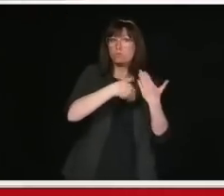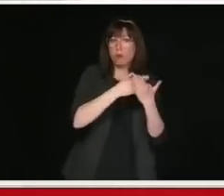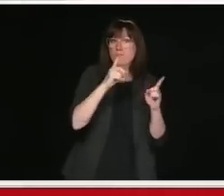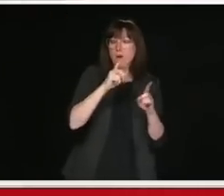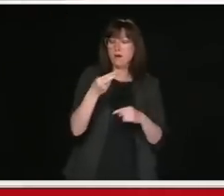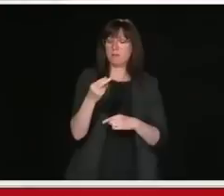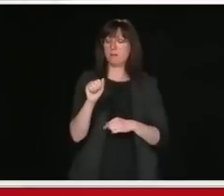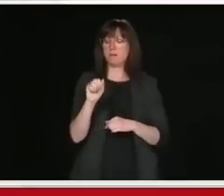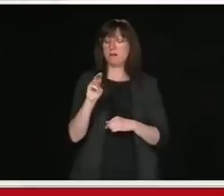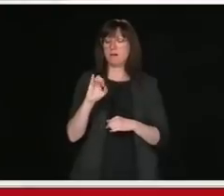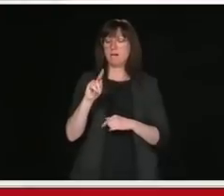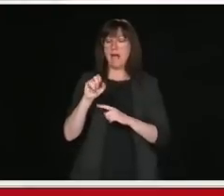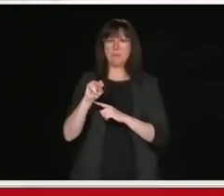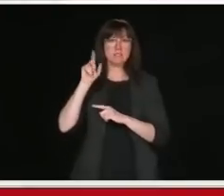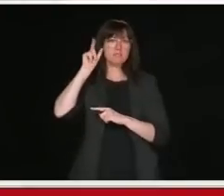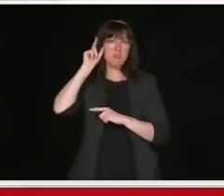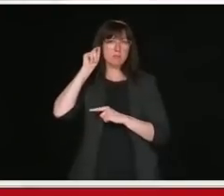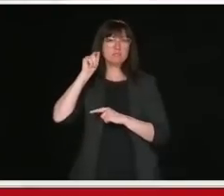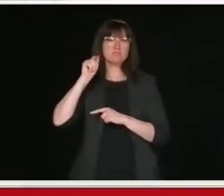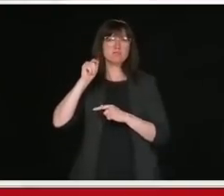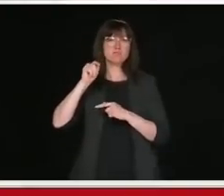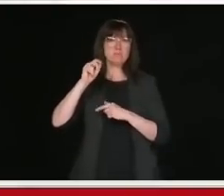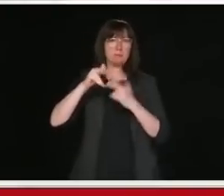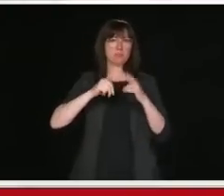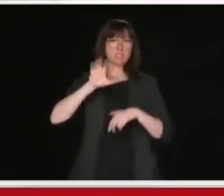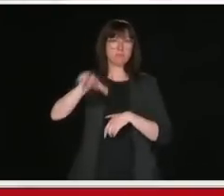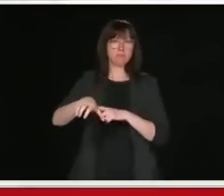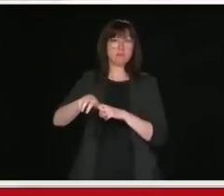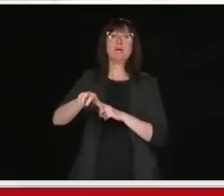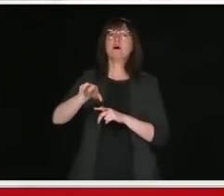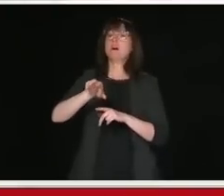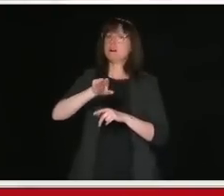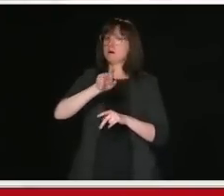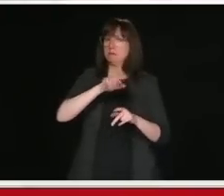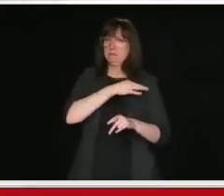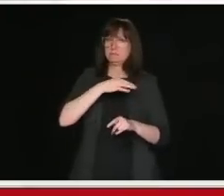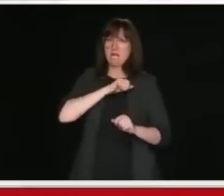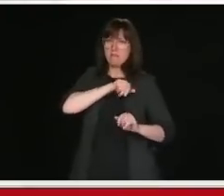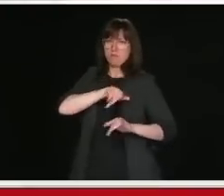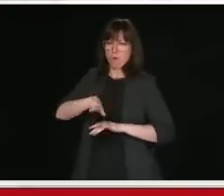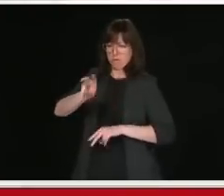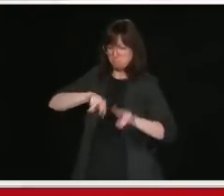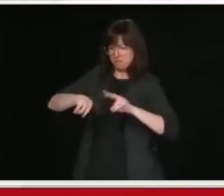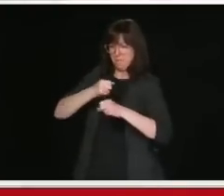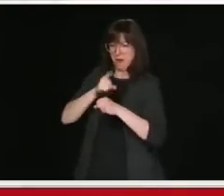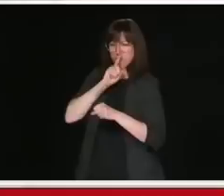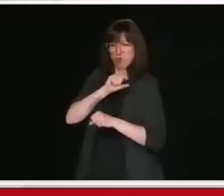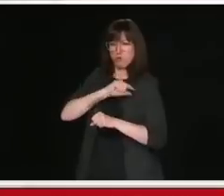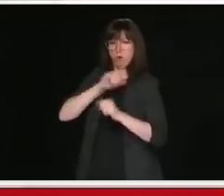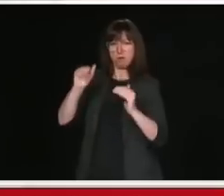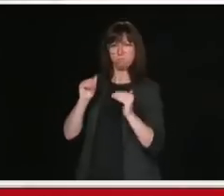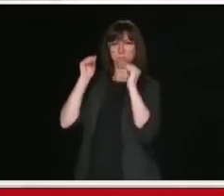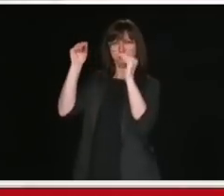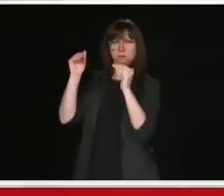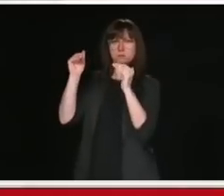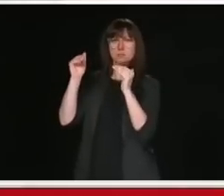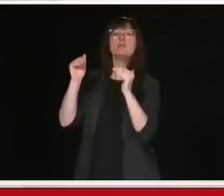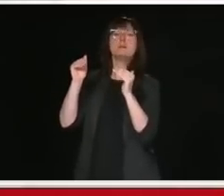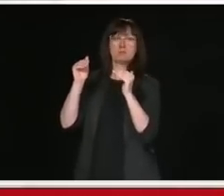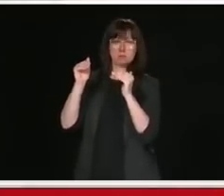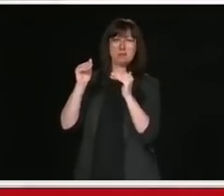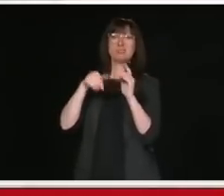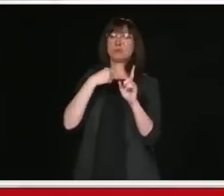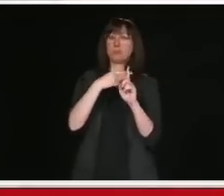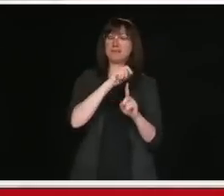overnight to validate these supplies. This is in addition to the 10 million masks that have come in over the